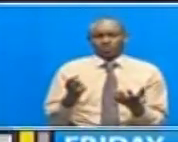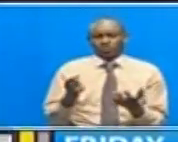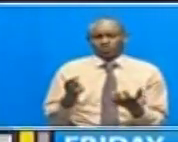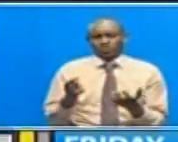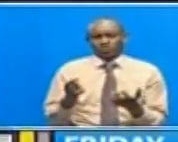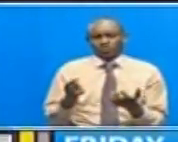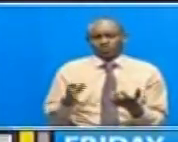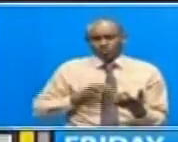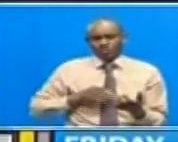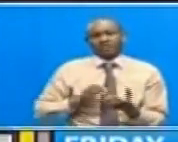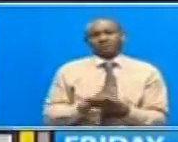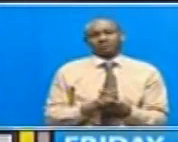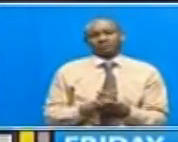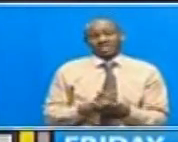baba.